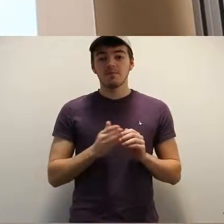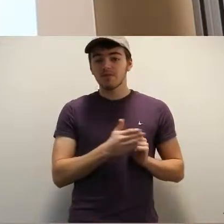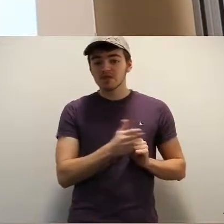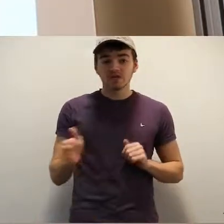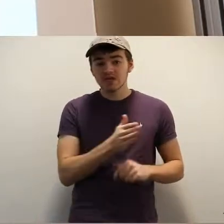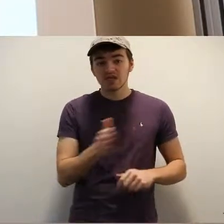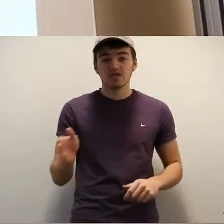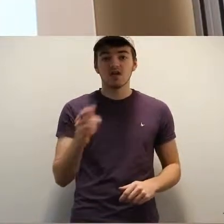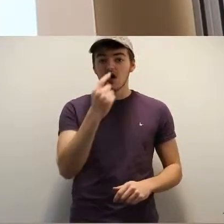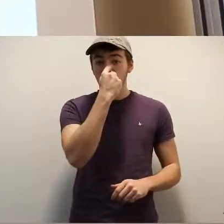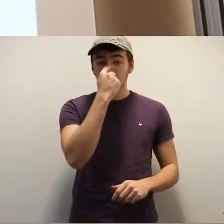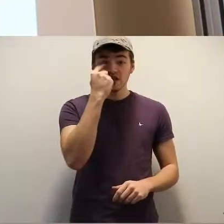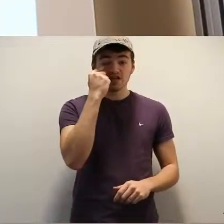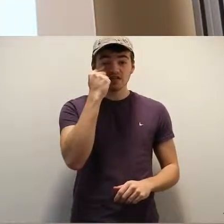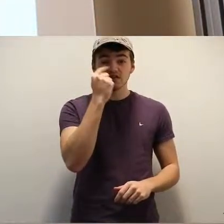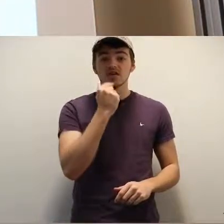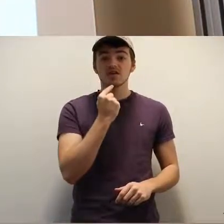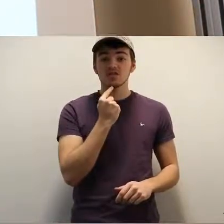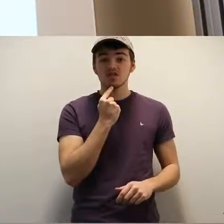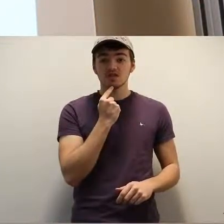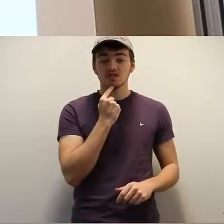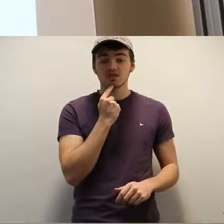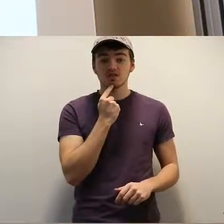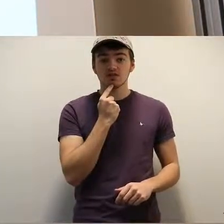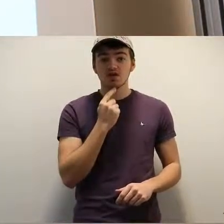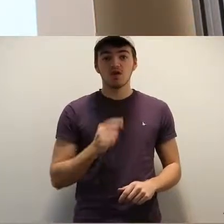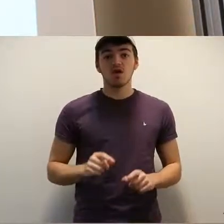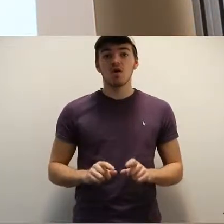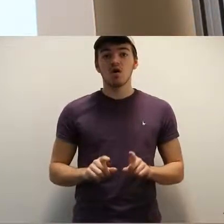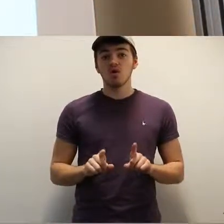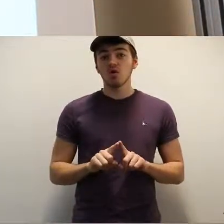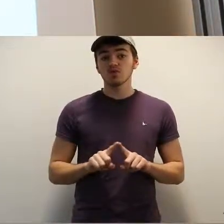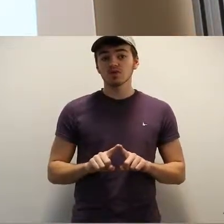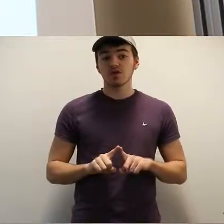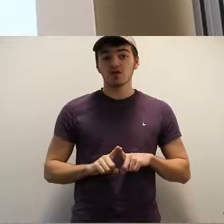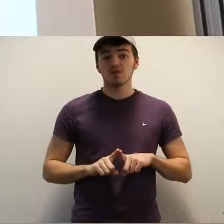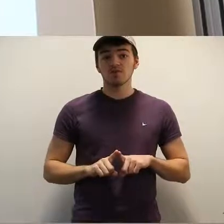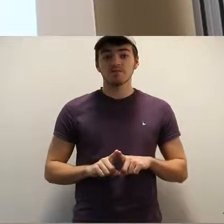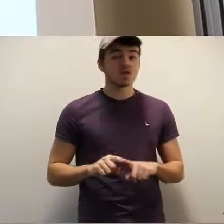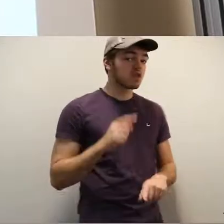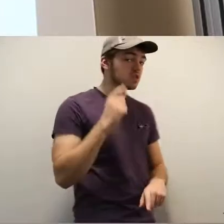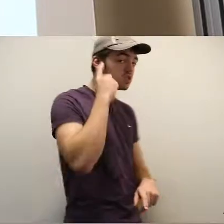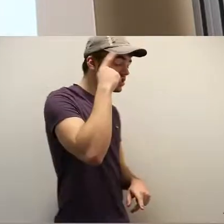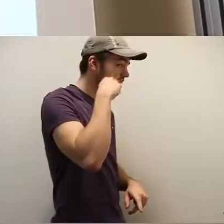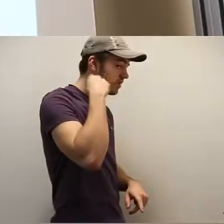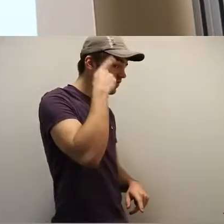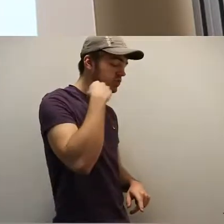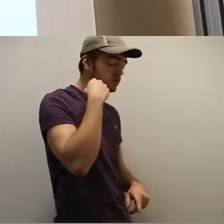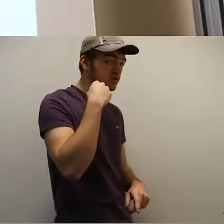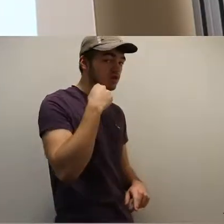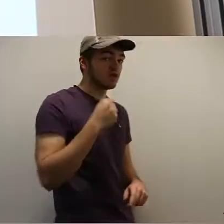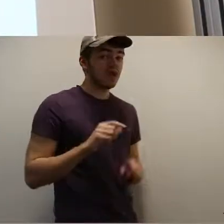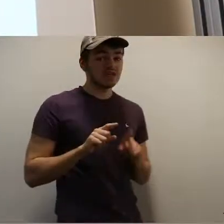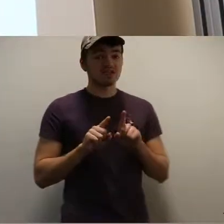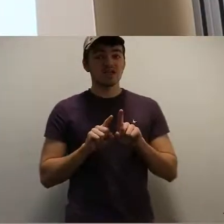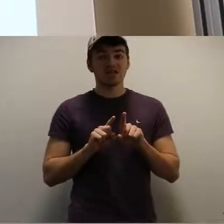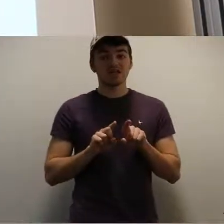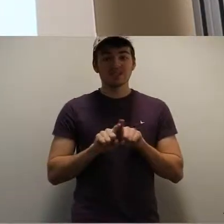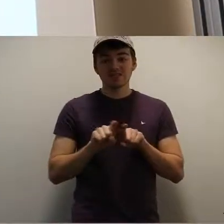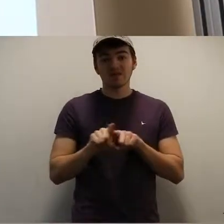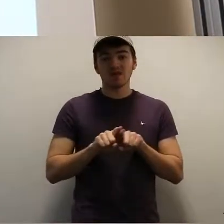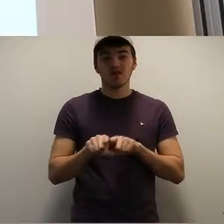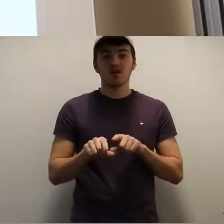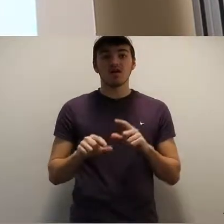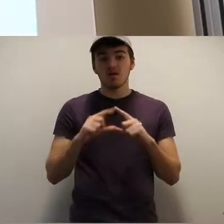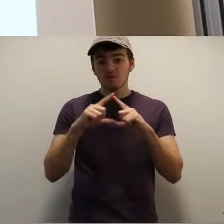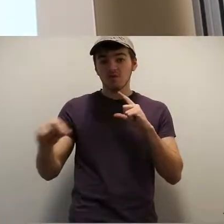which produces 2 growth points. Then one of the new stems branches into 2, whilst the other lies dormant. This pattern of